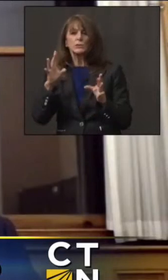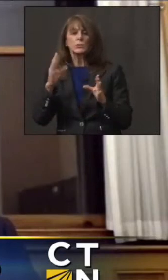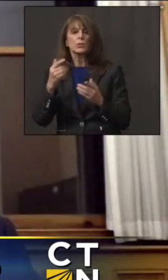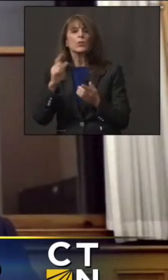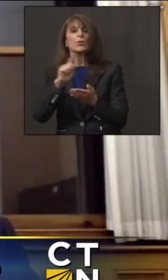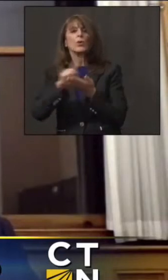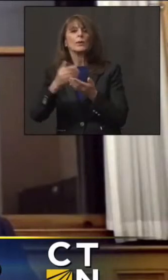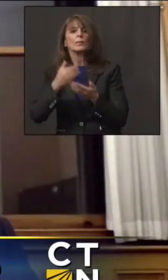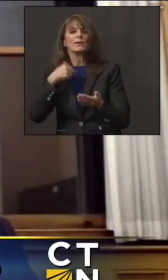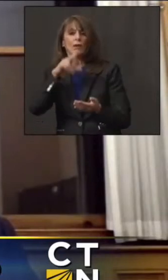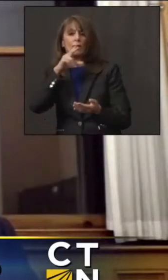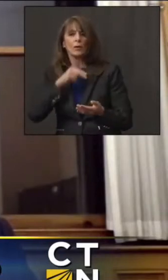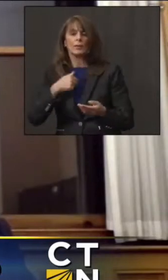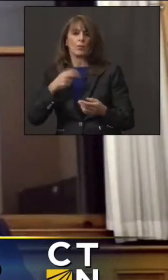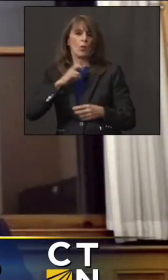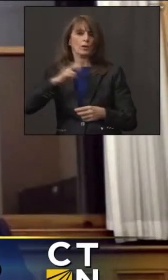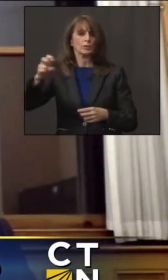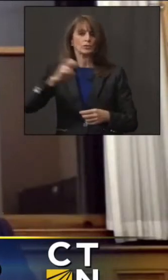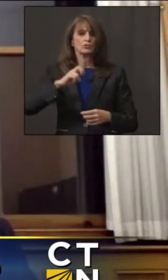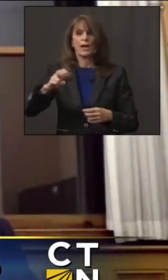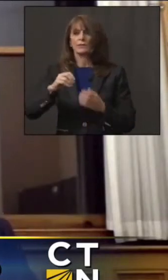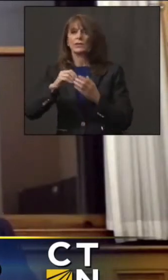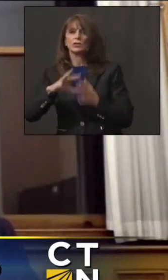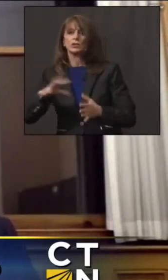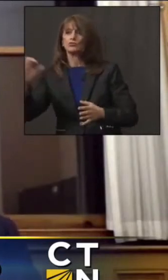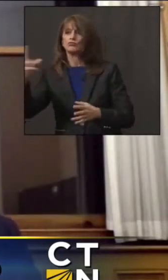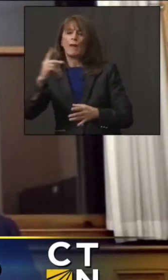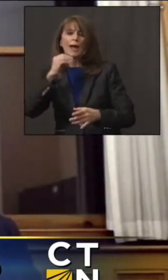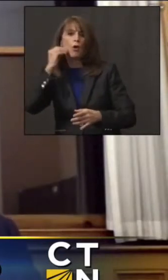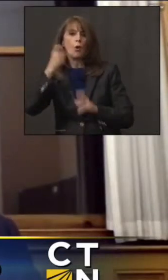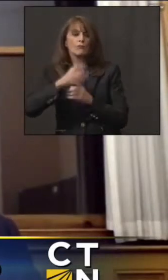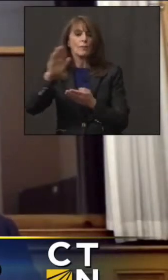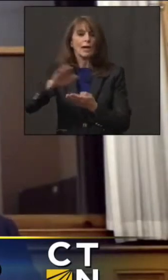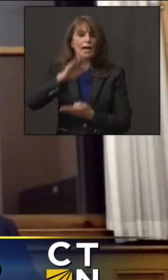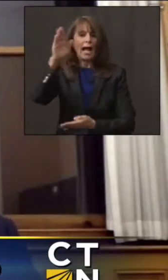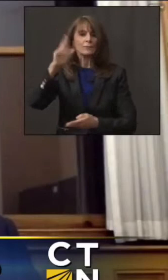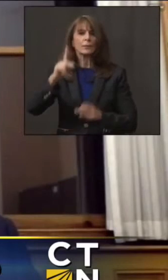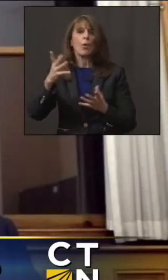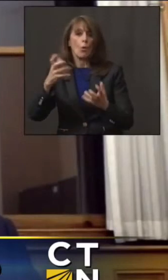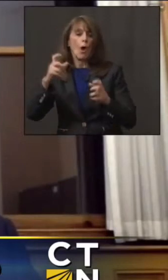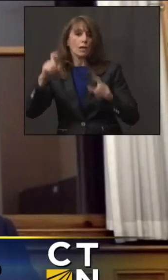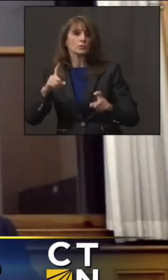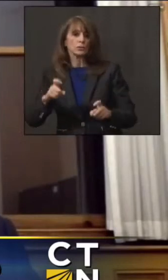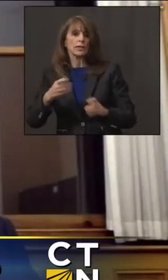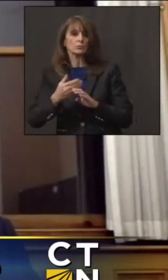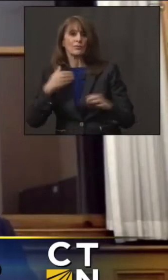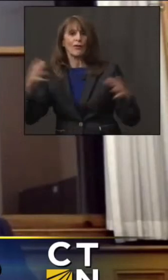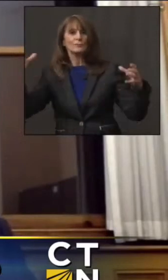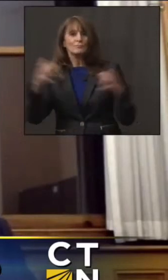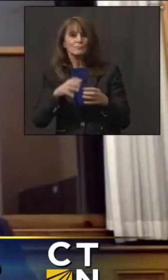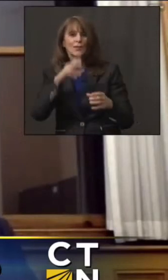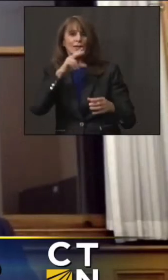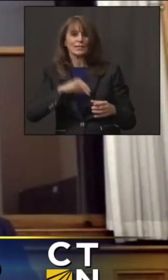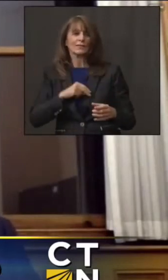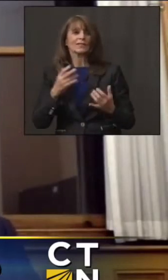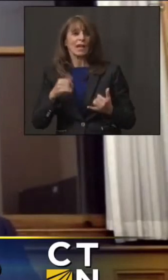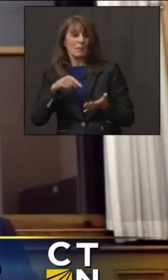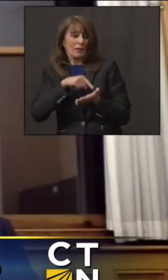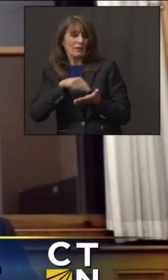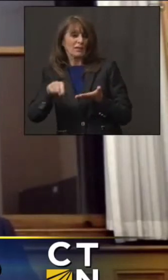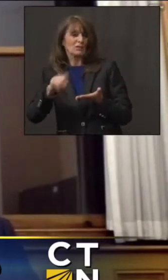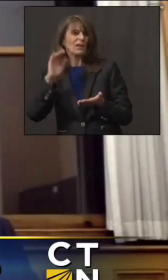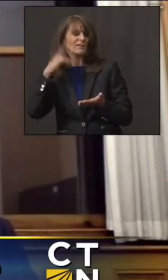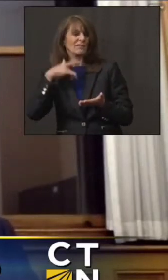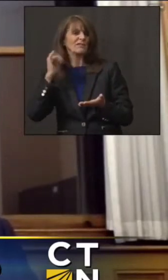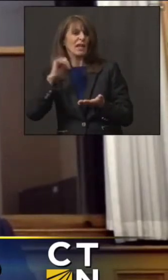a lot of holiday travel coming up, kids coming home from college, et cetera. And we'll see how this week goes, but maybe back to a